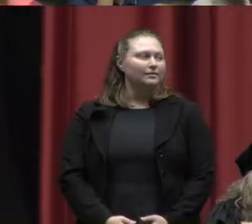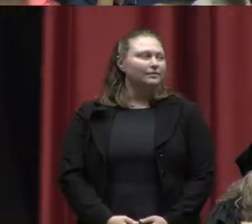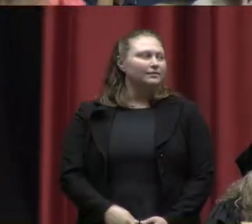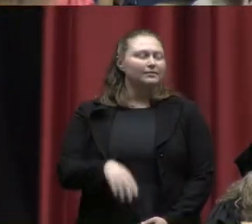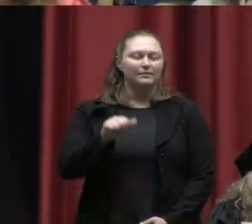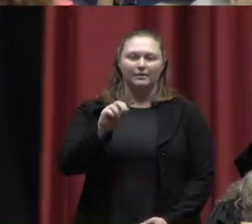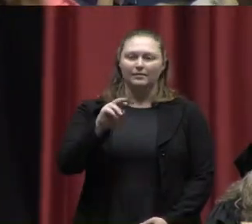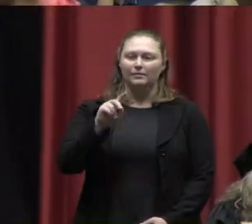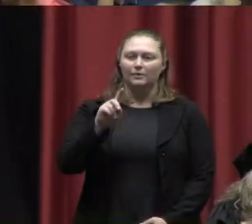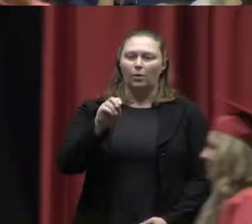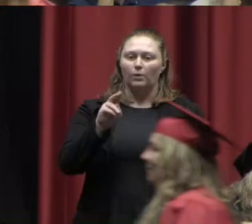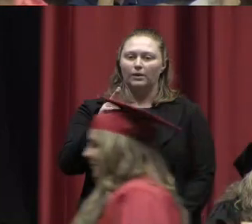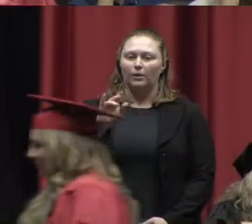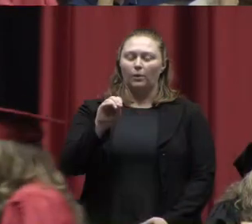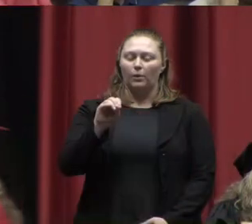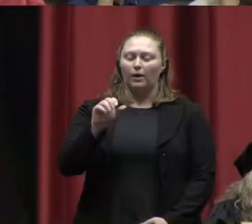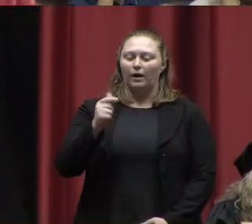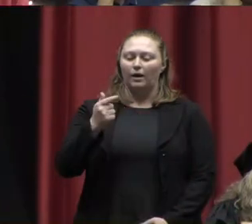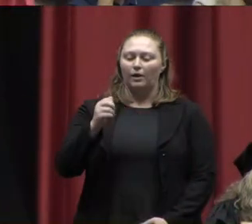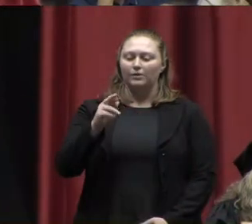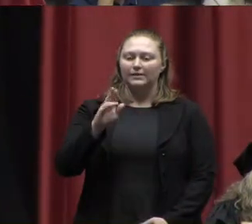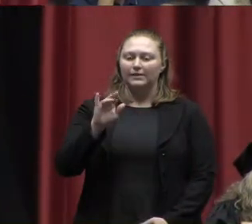Antonio Garcia.